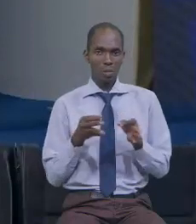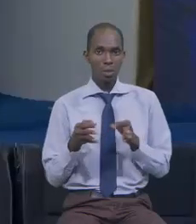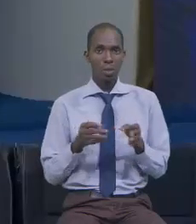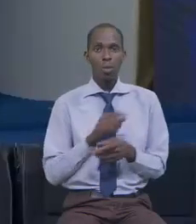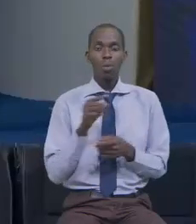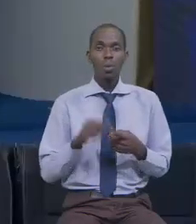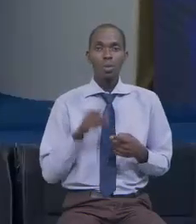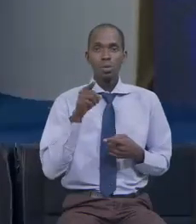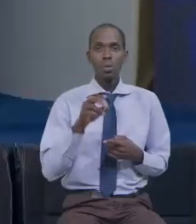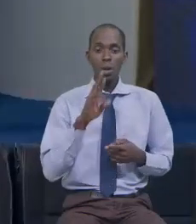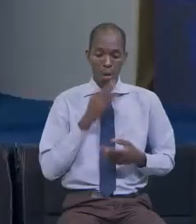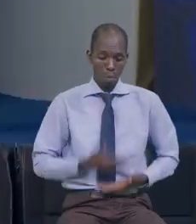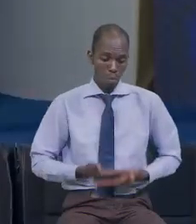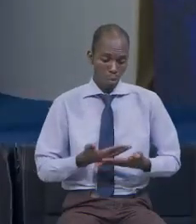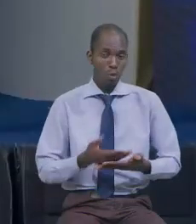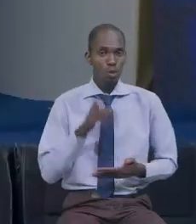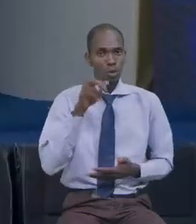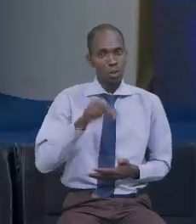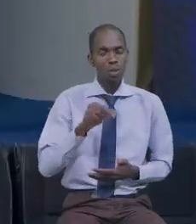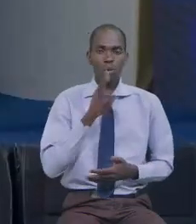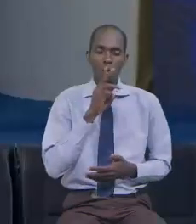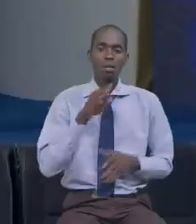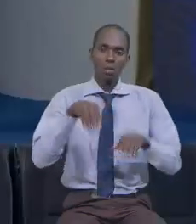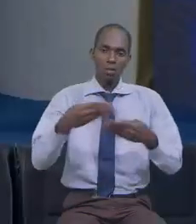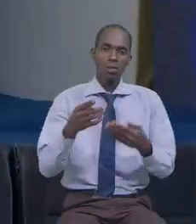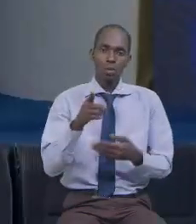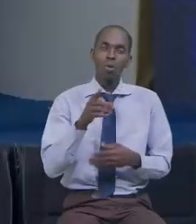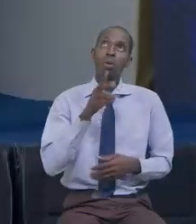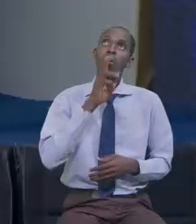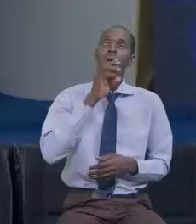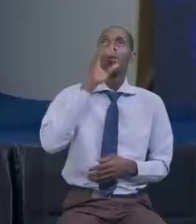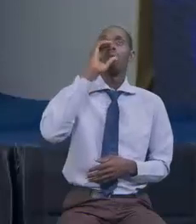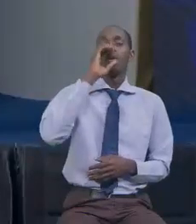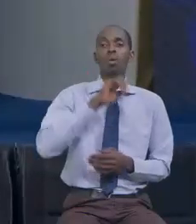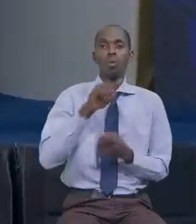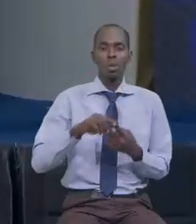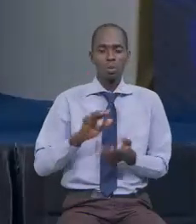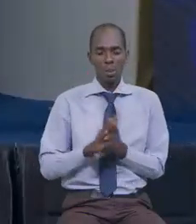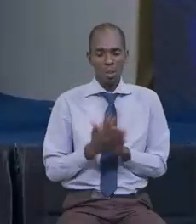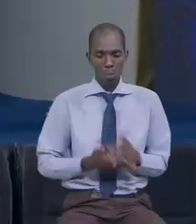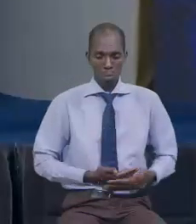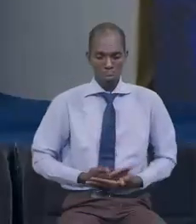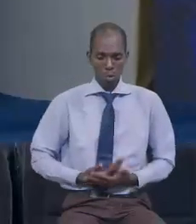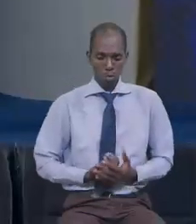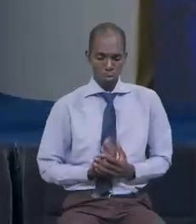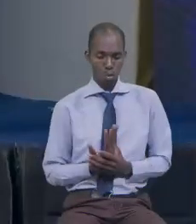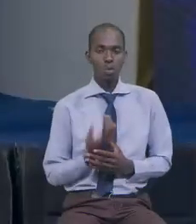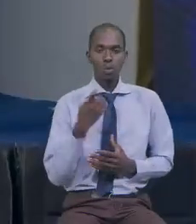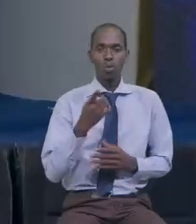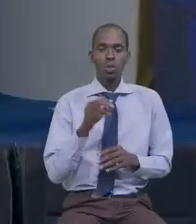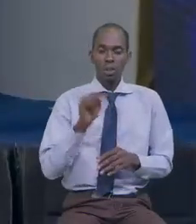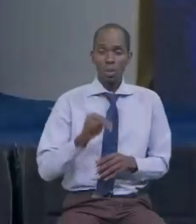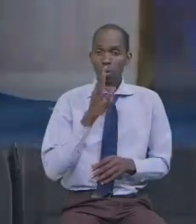you needed water. You drank water. As you became an infant, You drank water. And then as